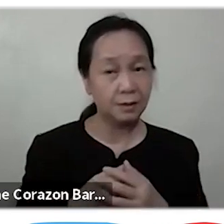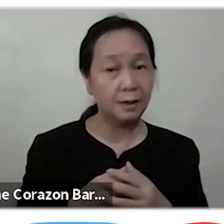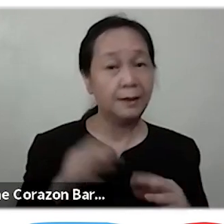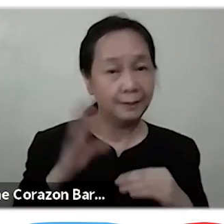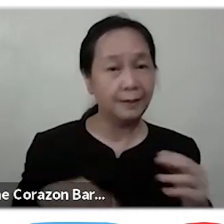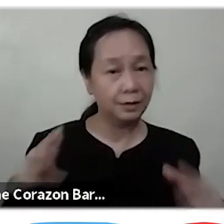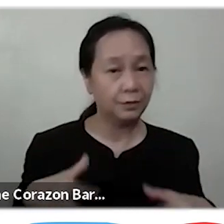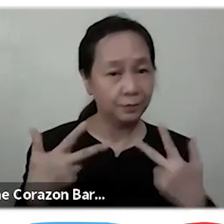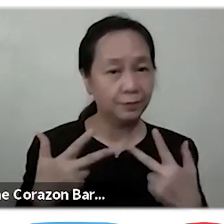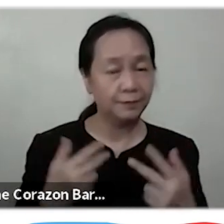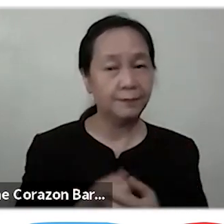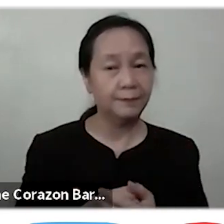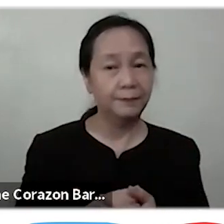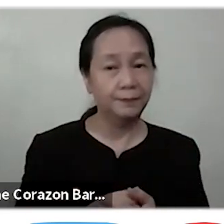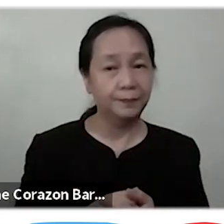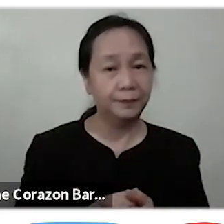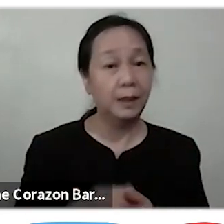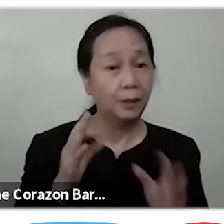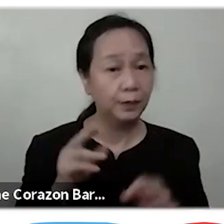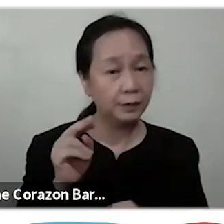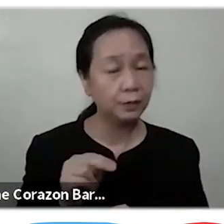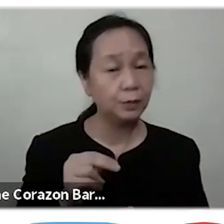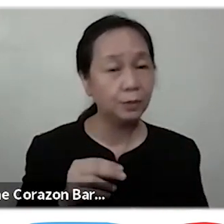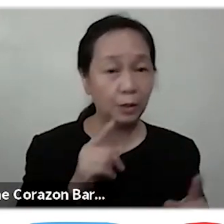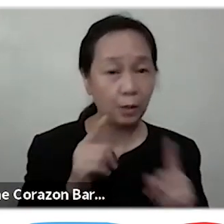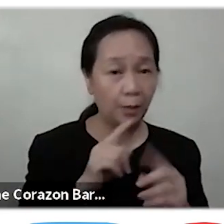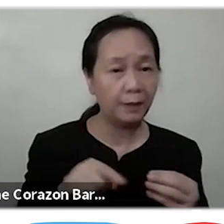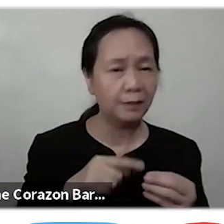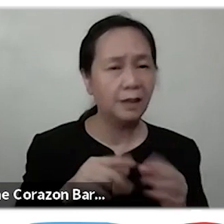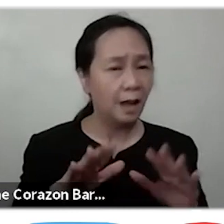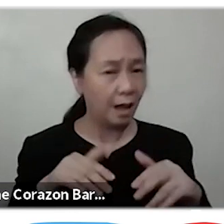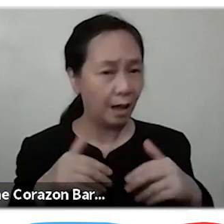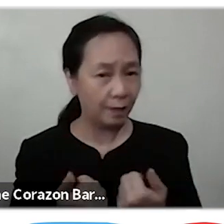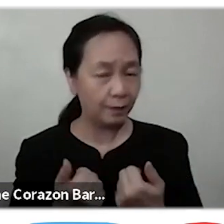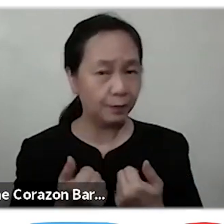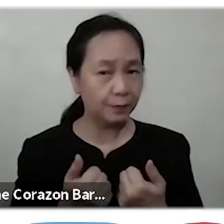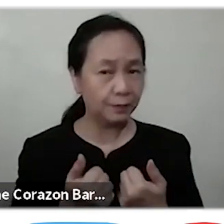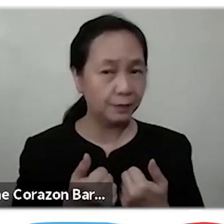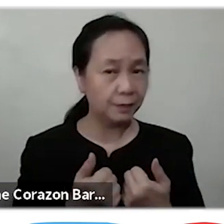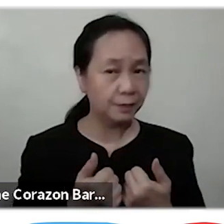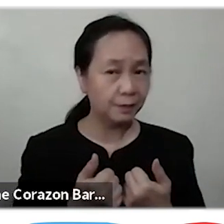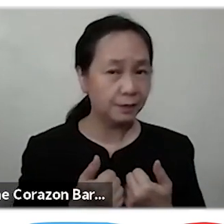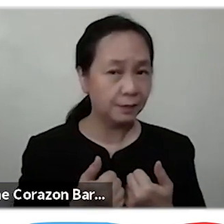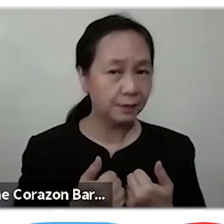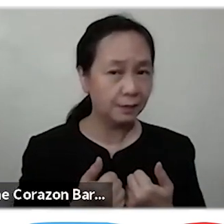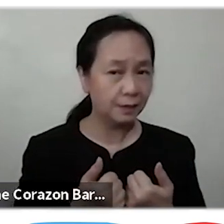platform. So, but if we need to talk about how can we involve children in